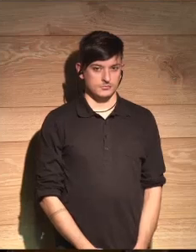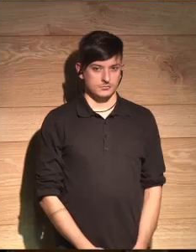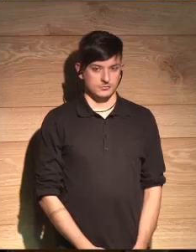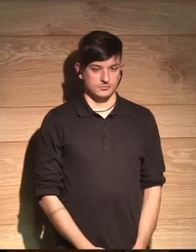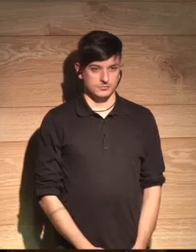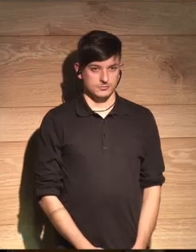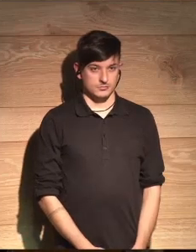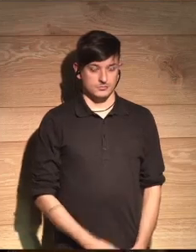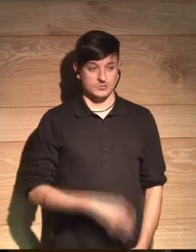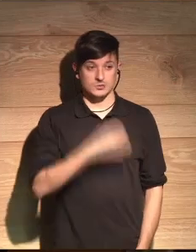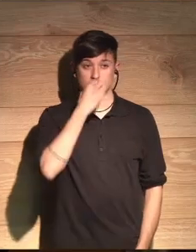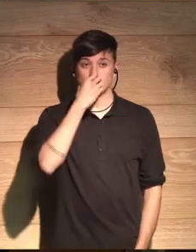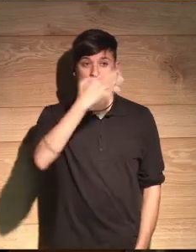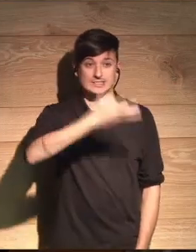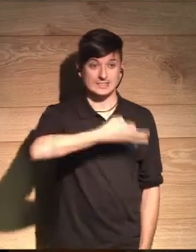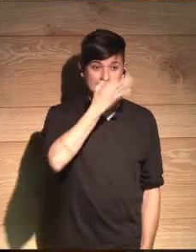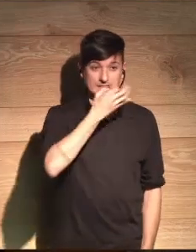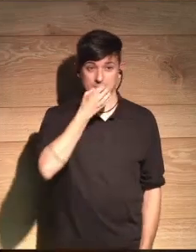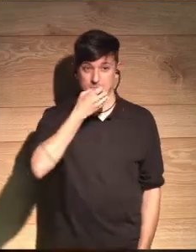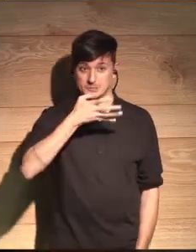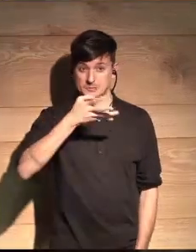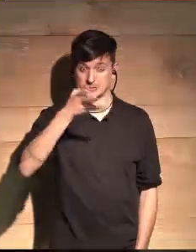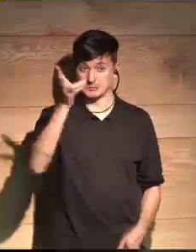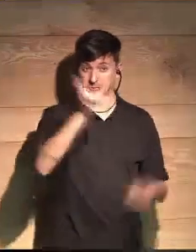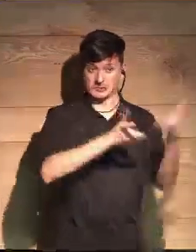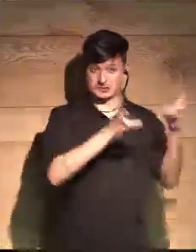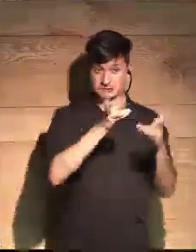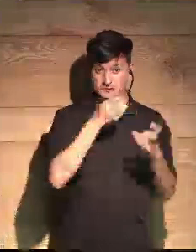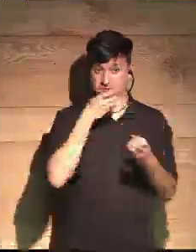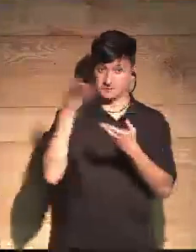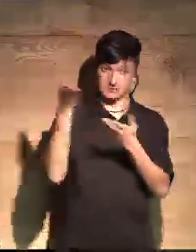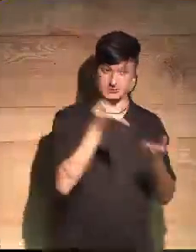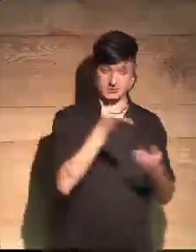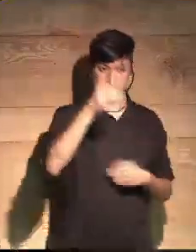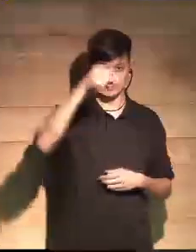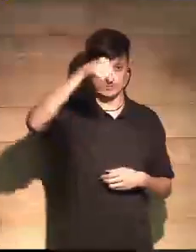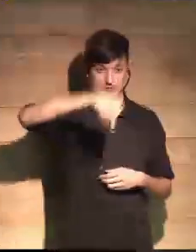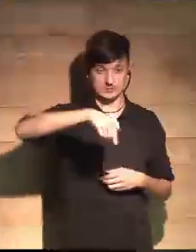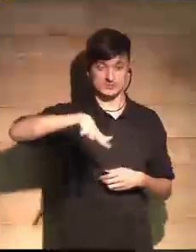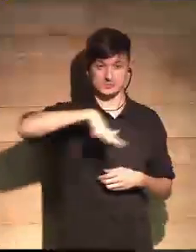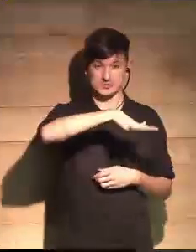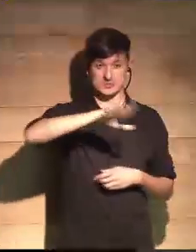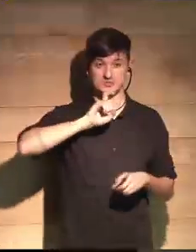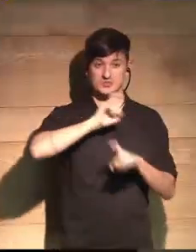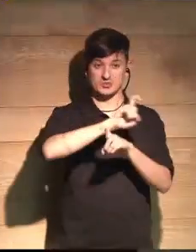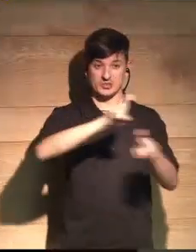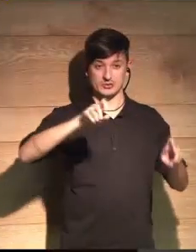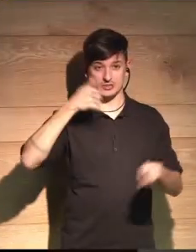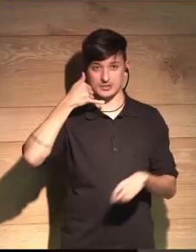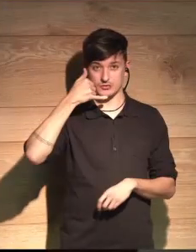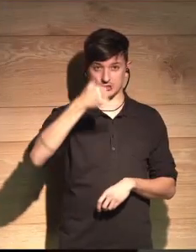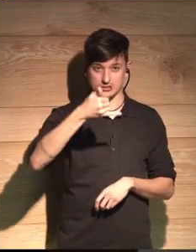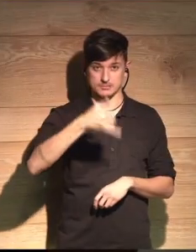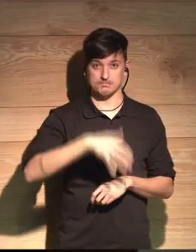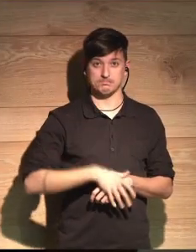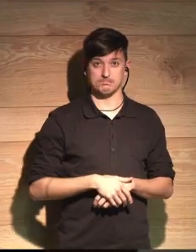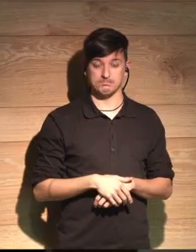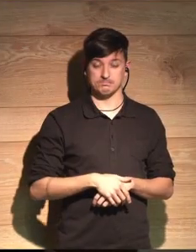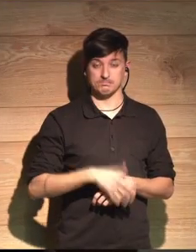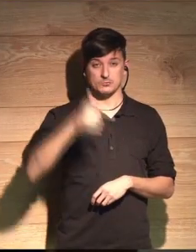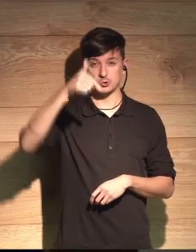Hola. Sí. Buenas tardes, bienvenidos al espacio. So good afternoon, welcome to Fundación